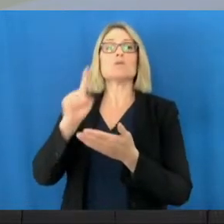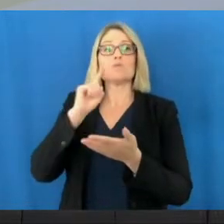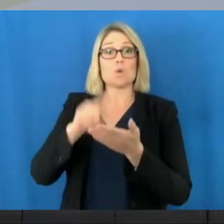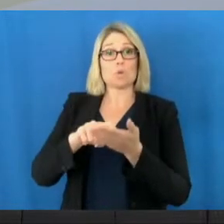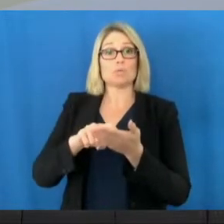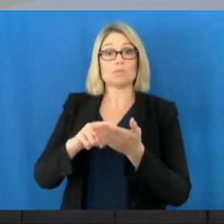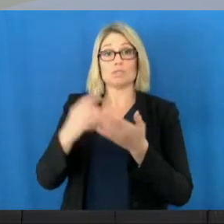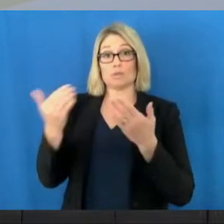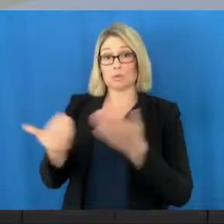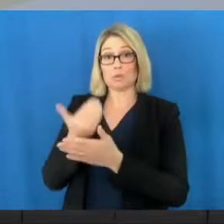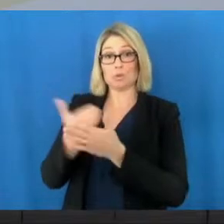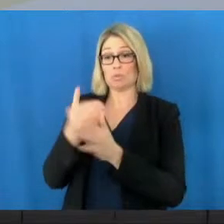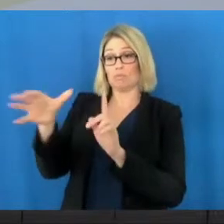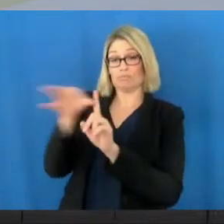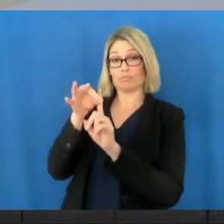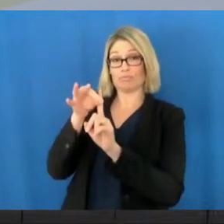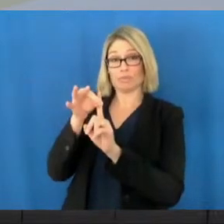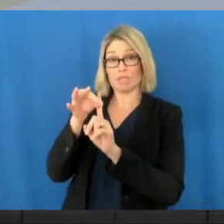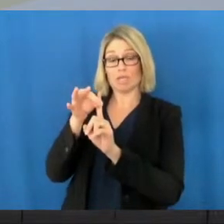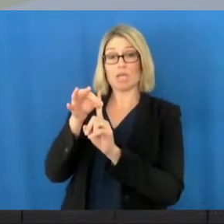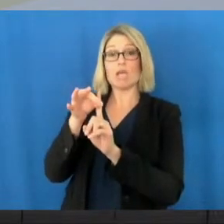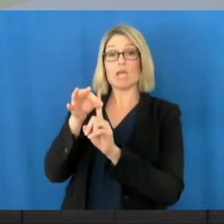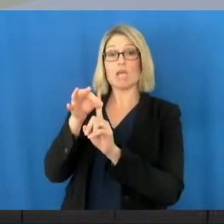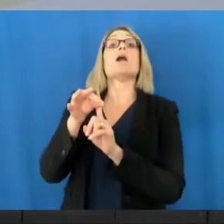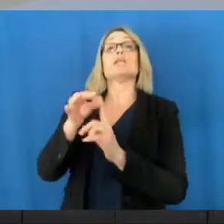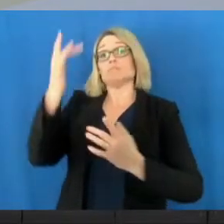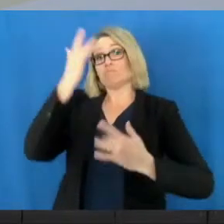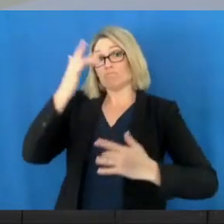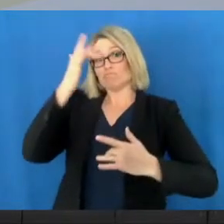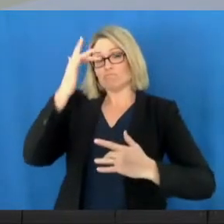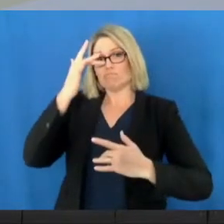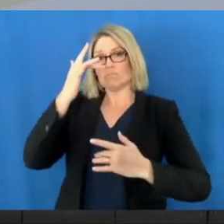both down 21% compared to the previous week.